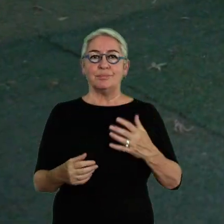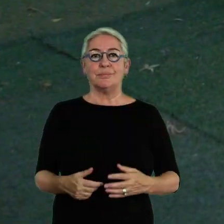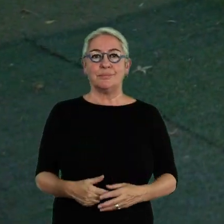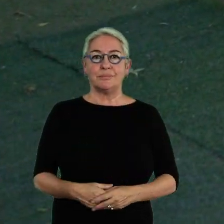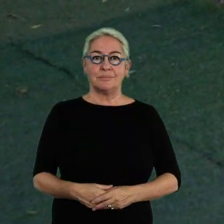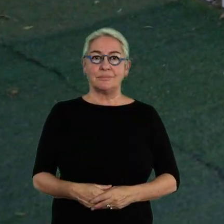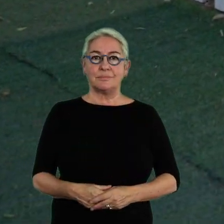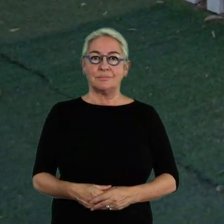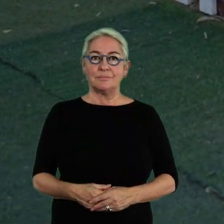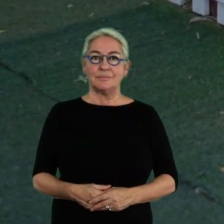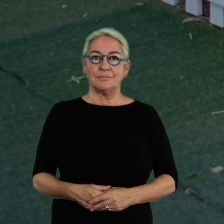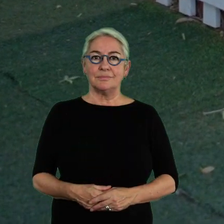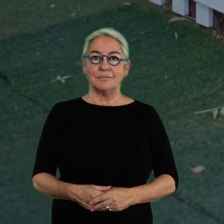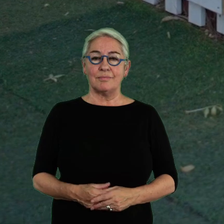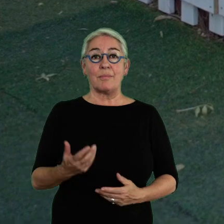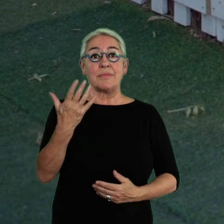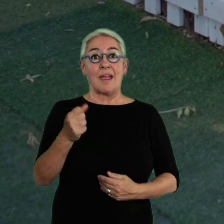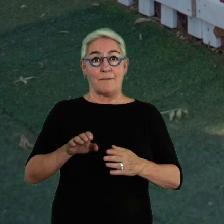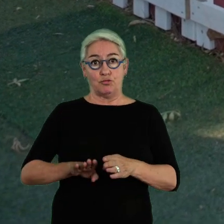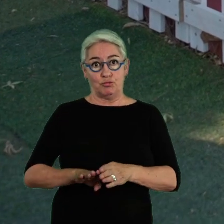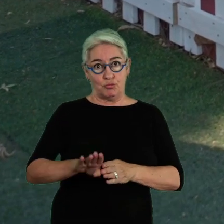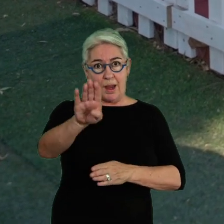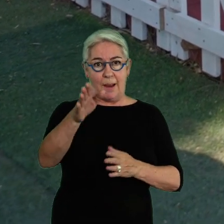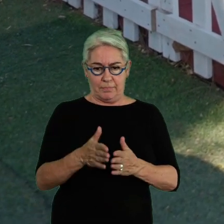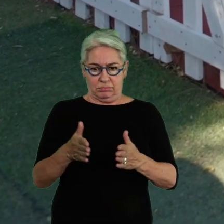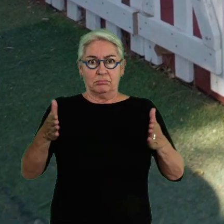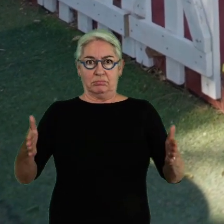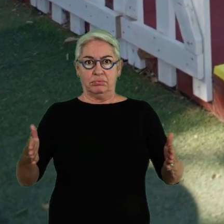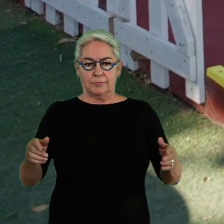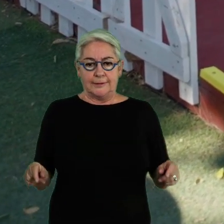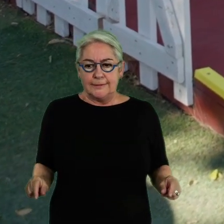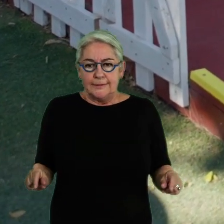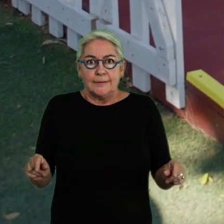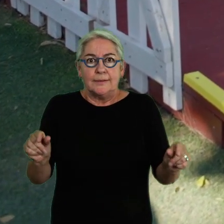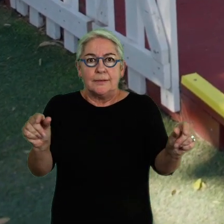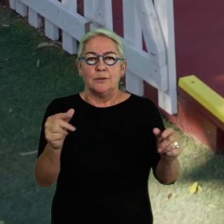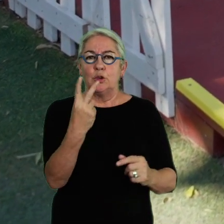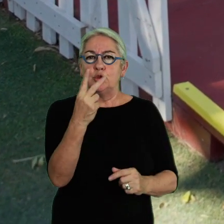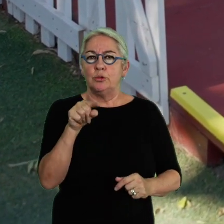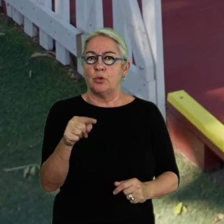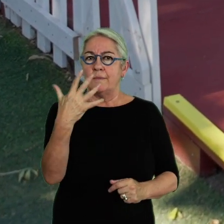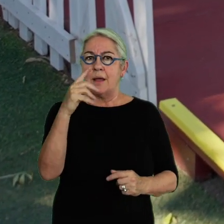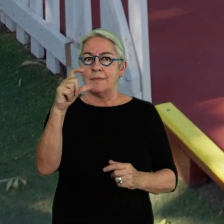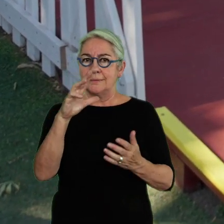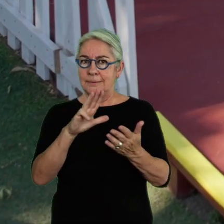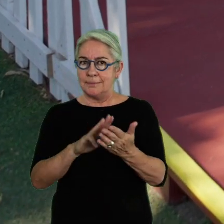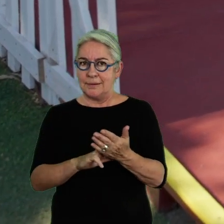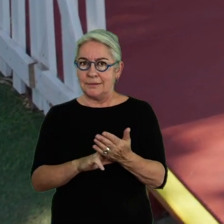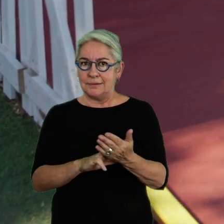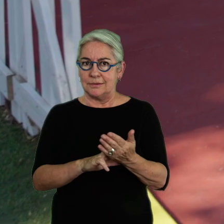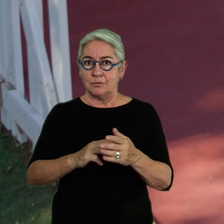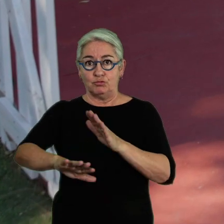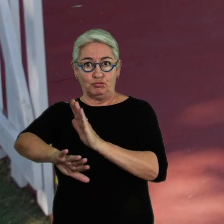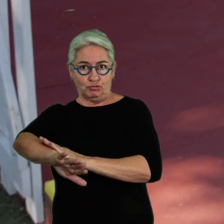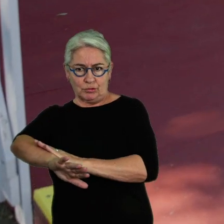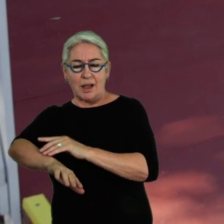There is a wide ramp up to the box office which has a lip of 2.5 centimetres. There is a ramp with no lip, 120 centimetres wide, to the right